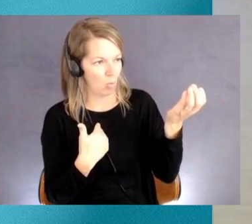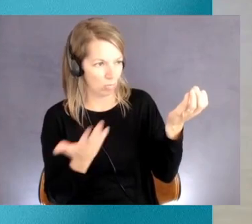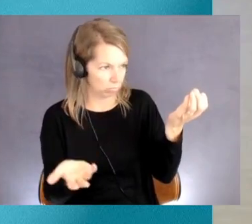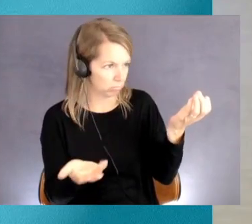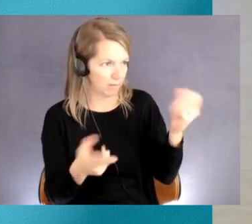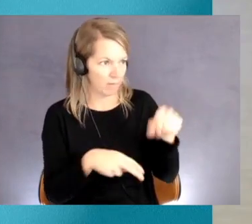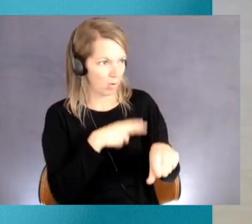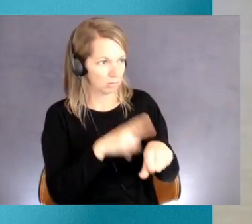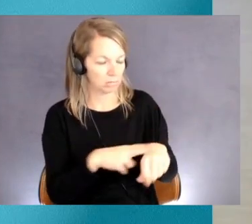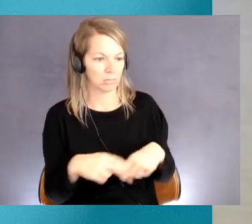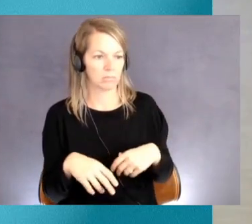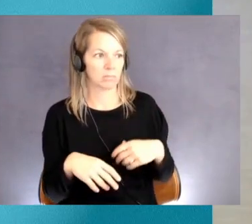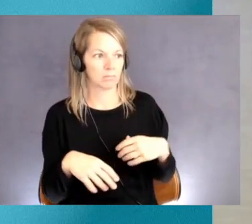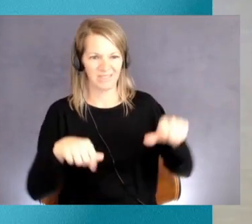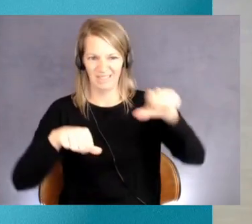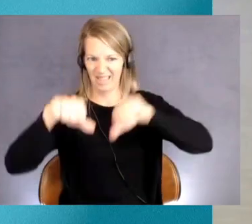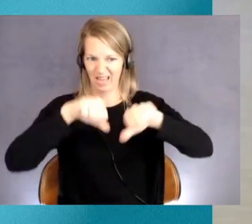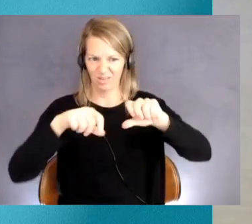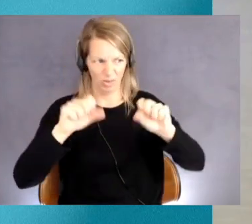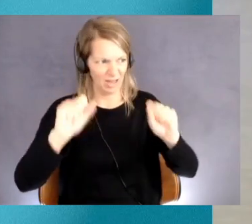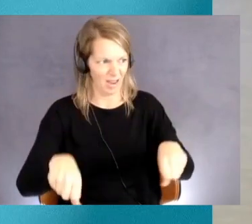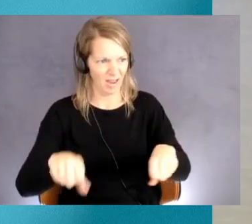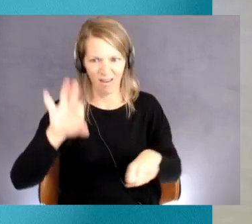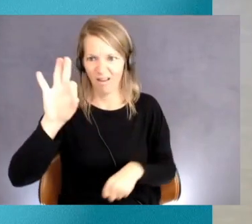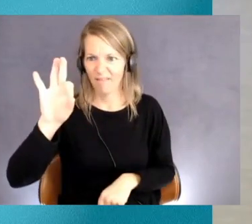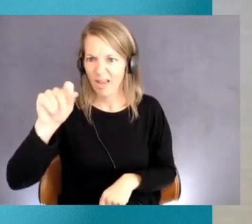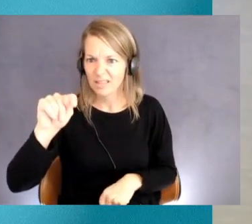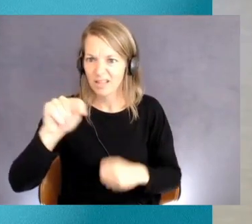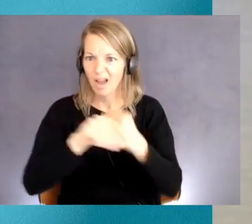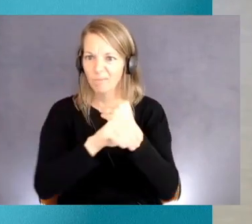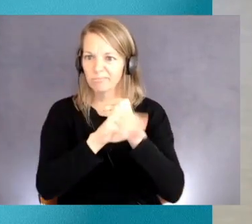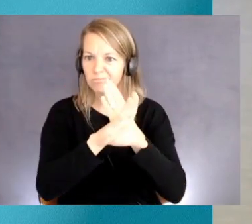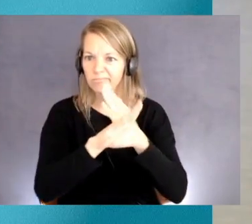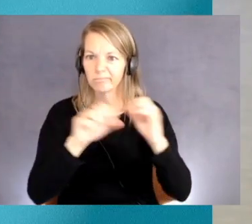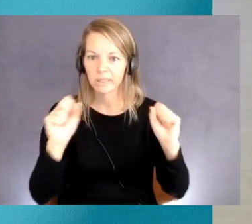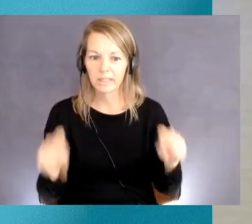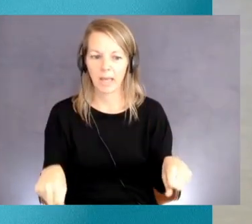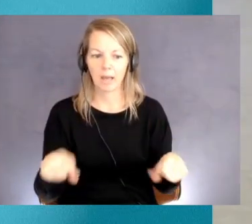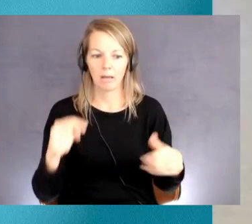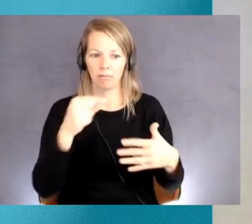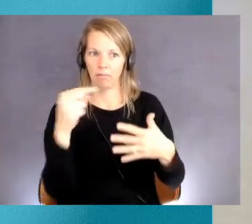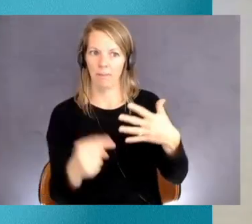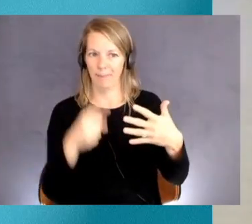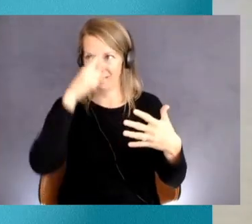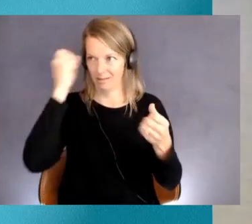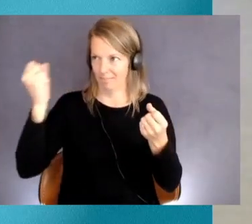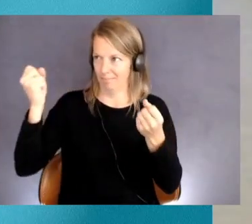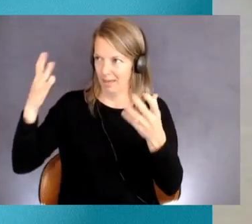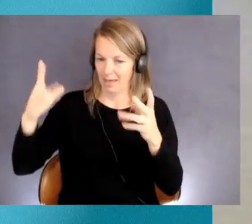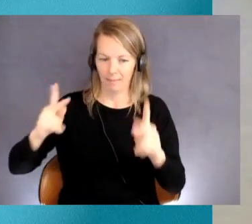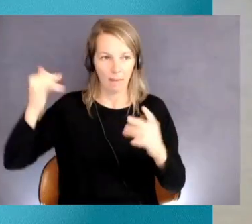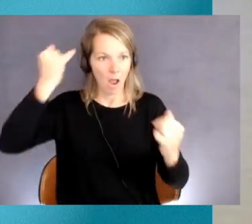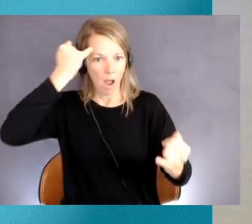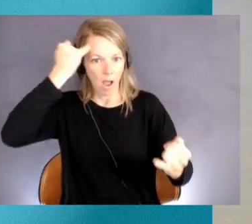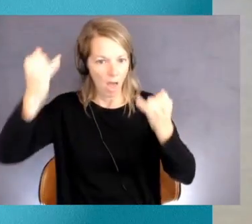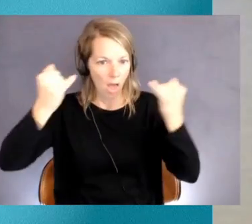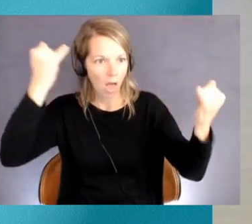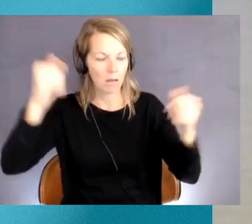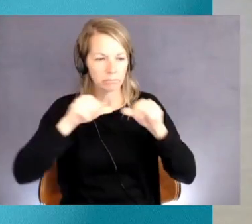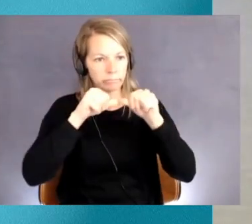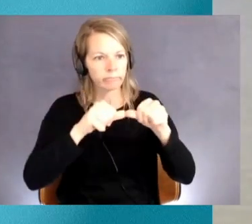That's why we can do FaceTime. Because a number of unsung heroes had a great idea that didn't give up